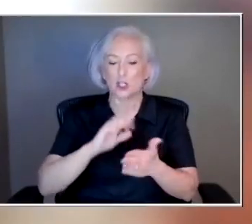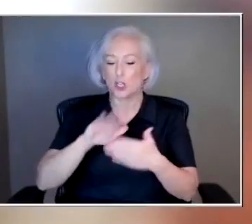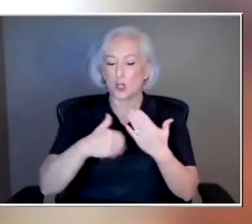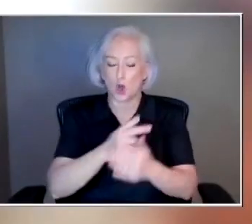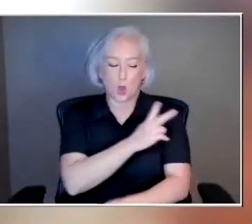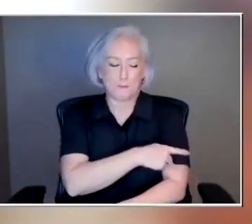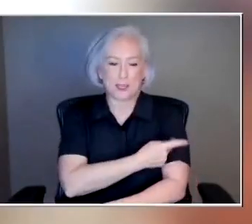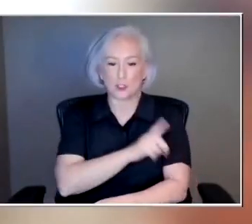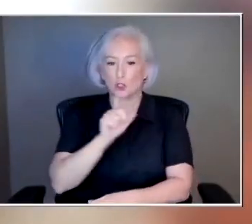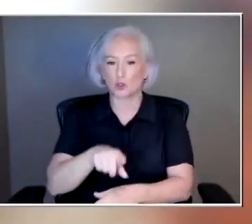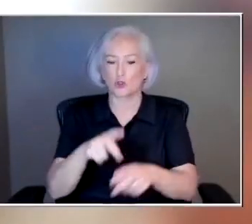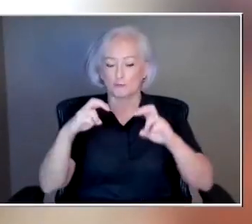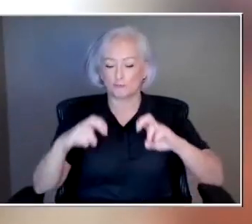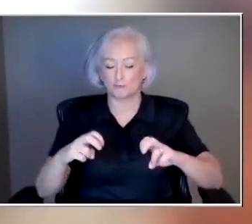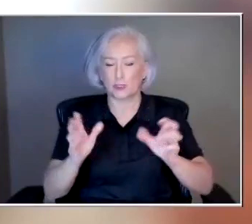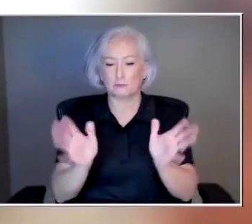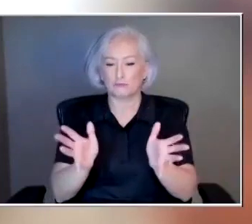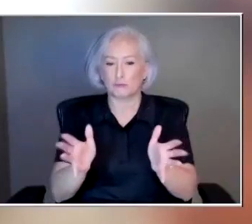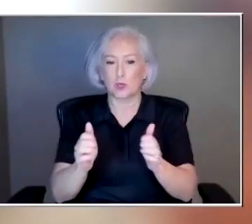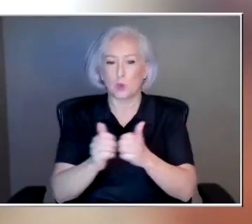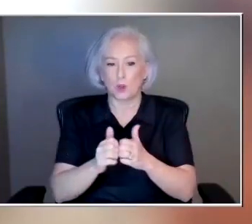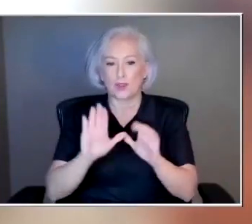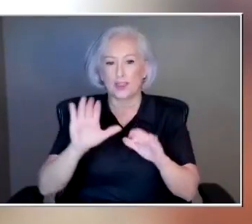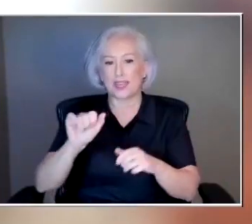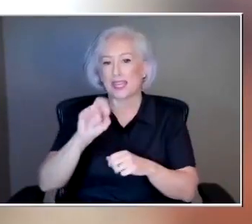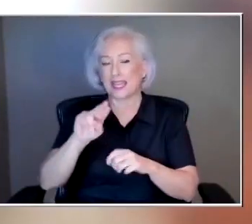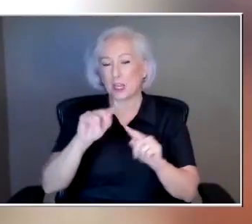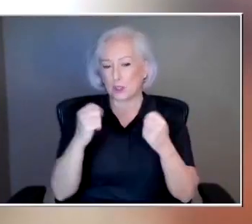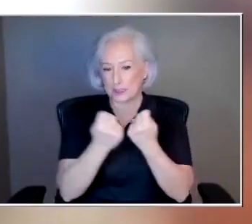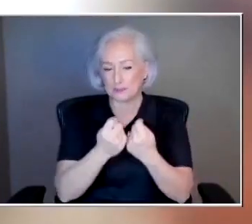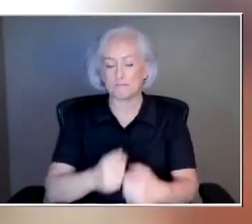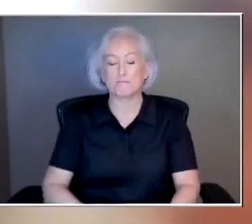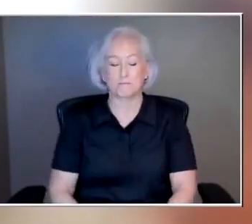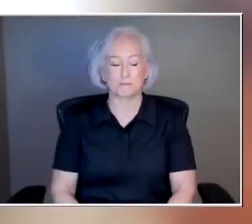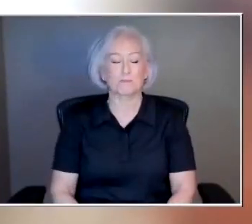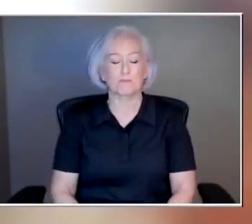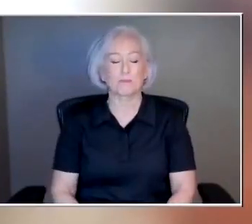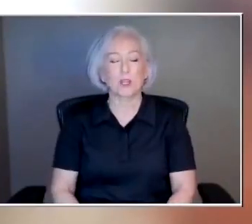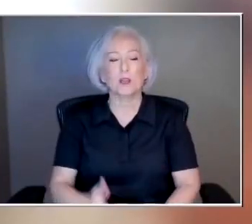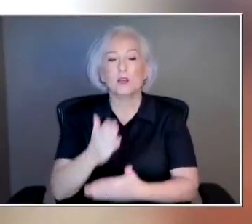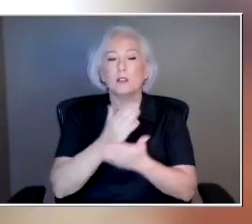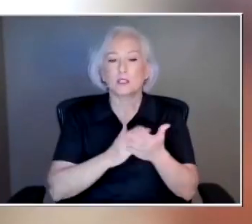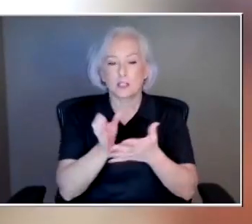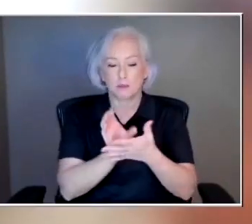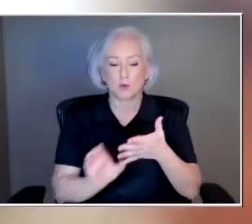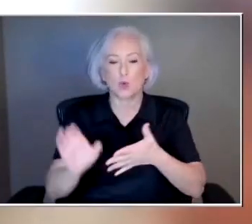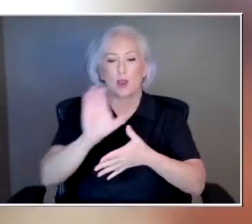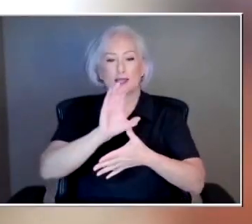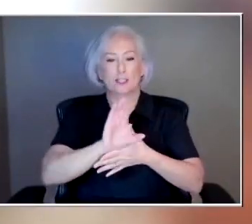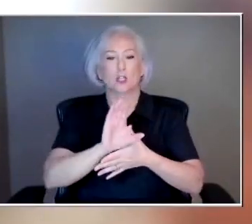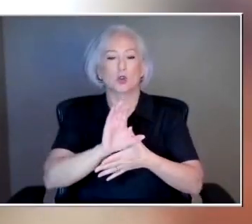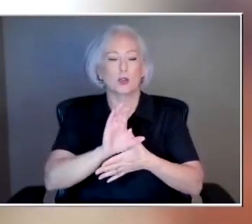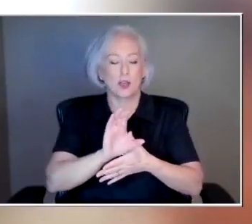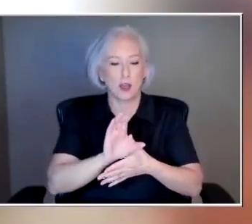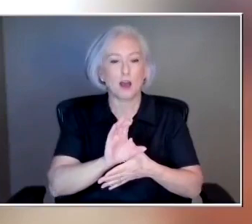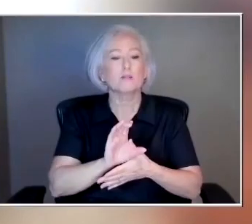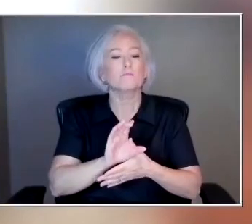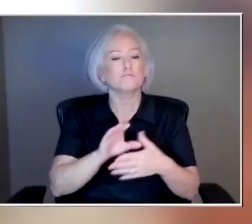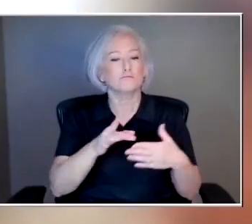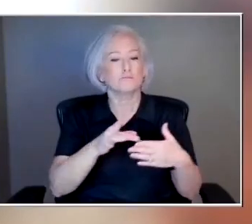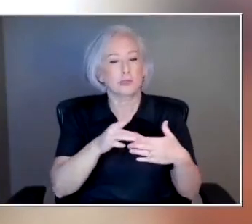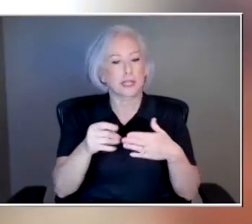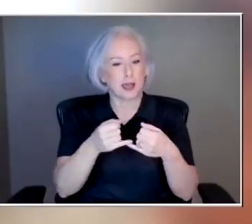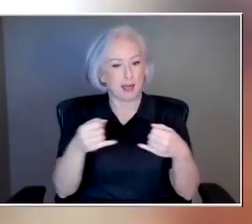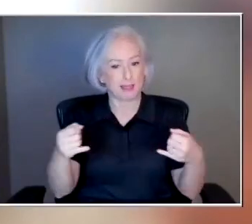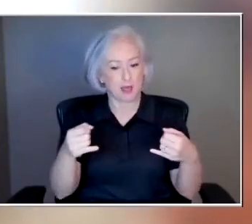their care team. There are certain criteria and guidelines that we have in place by national